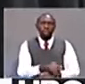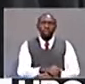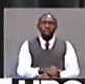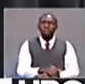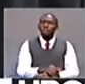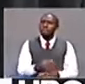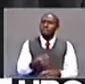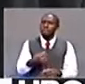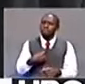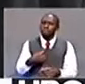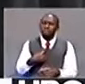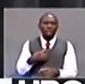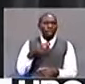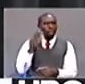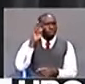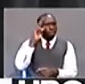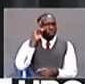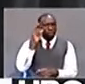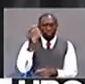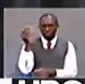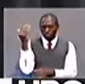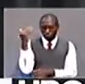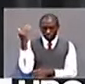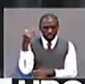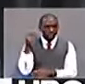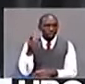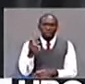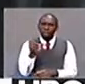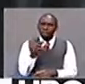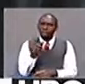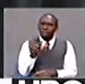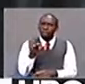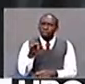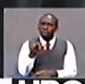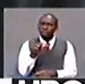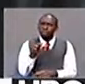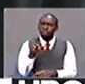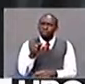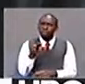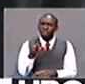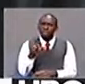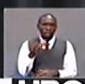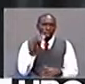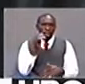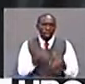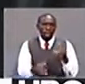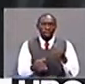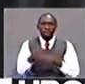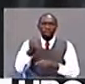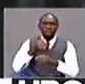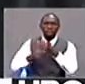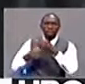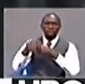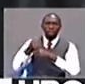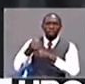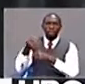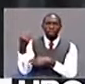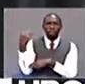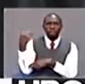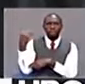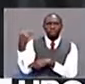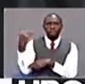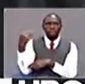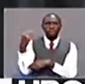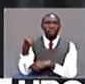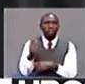when we are around, I think, by the end of last year, when the Archbishop,